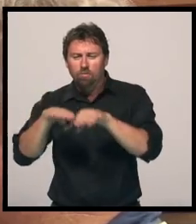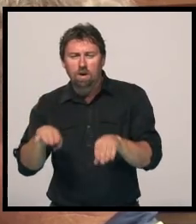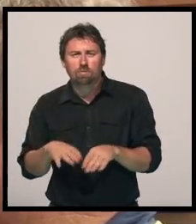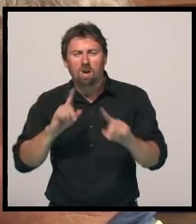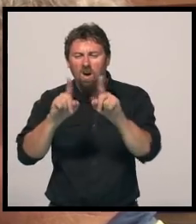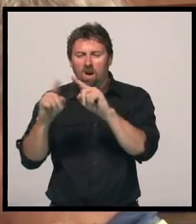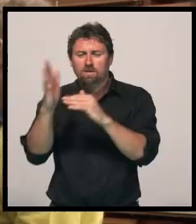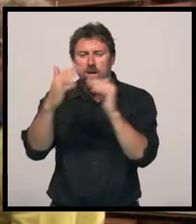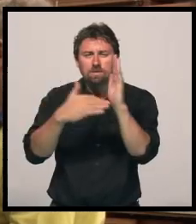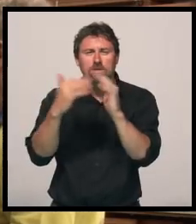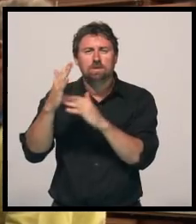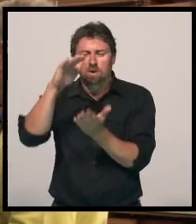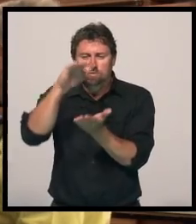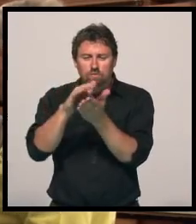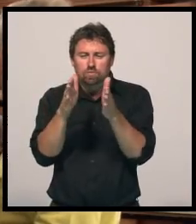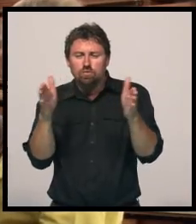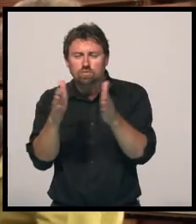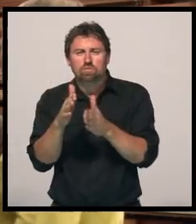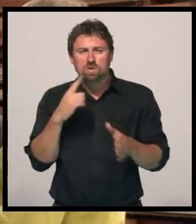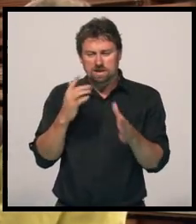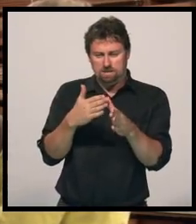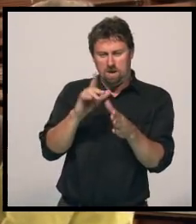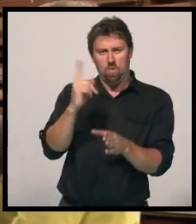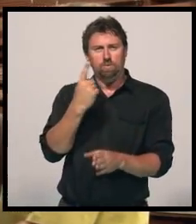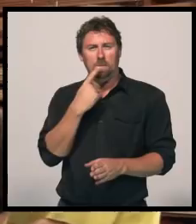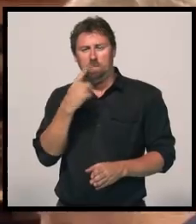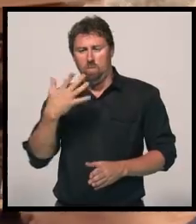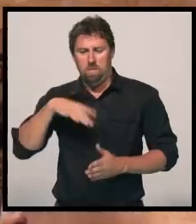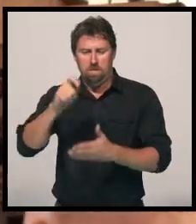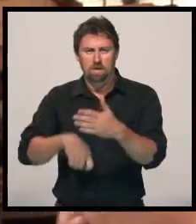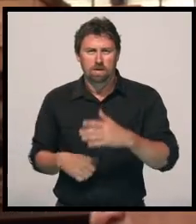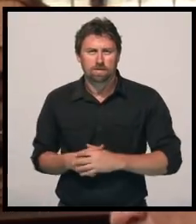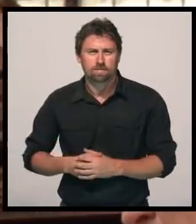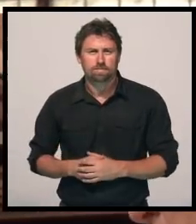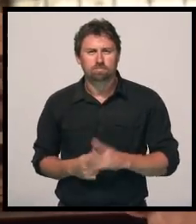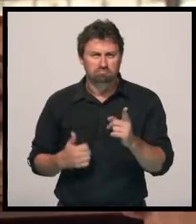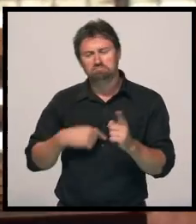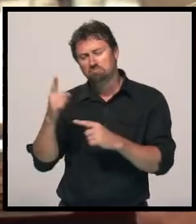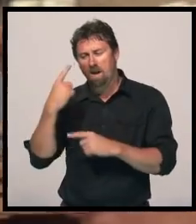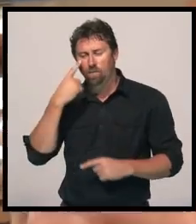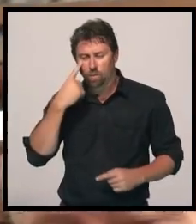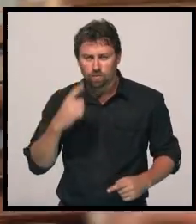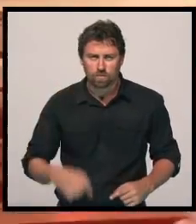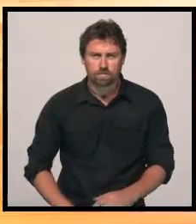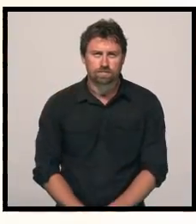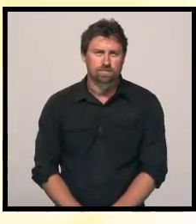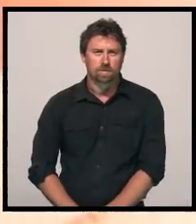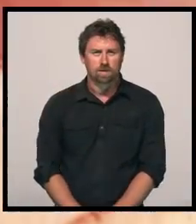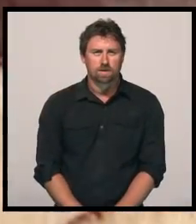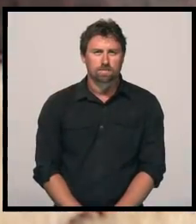sizes, various dimensions. So it depends on the species, what we've got to recover out No, I reckon we'll pull tildermy. Let's go and have look Can I have a look at them? Yep.